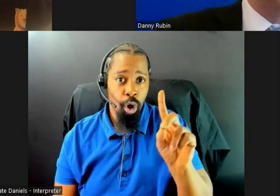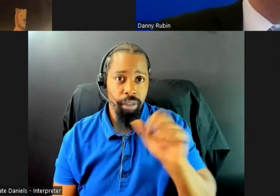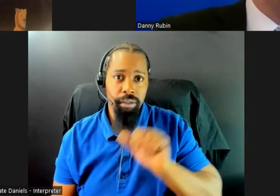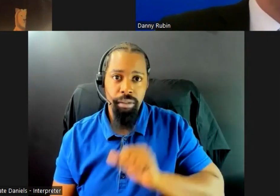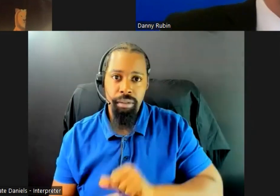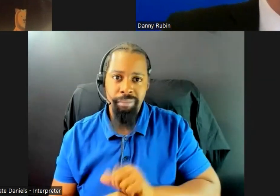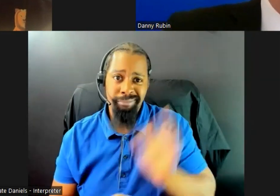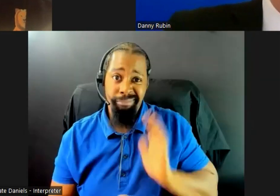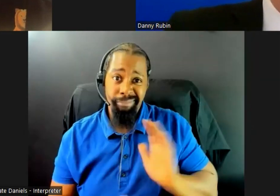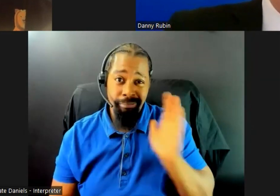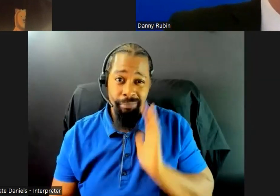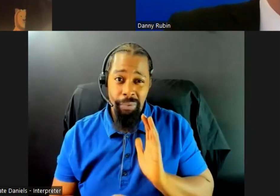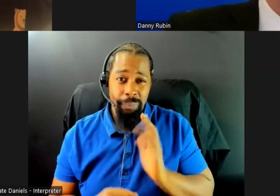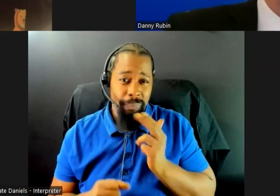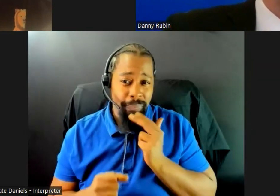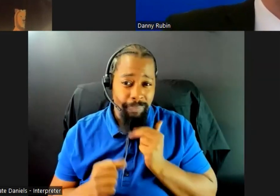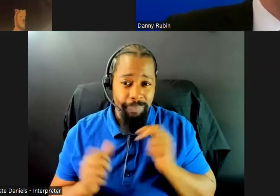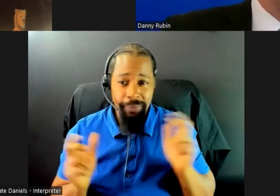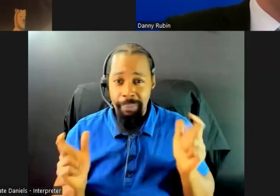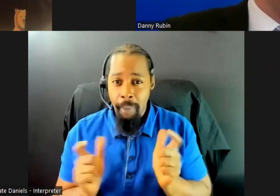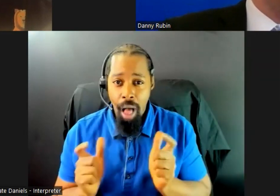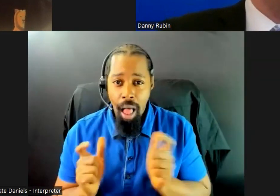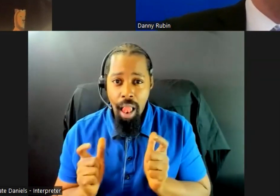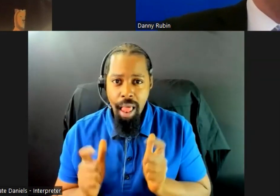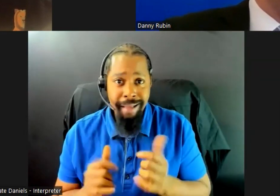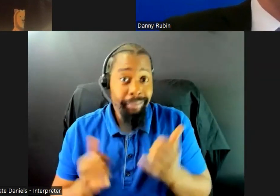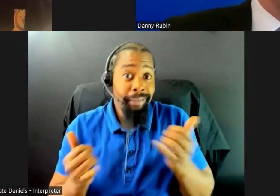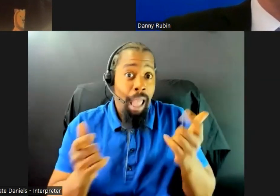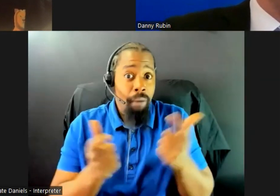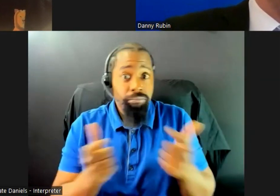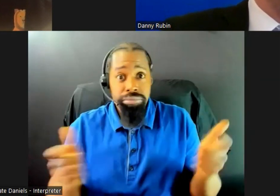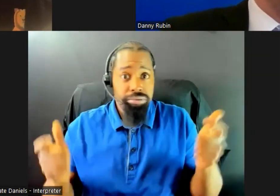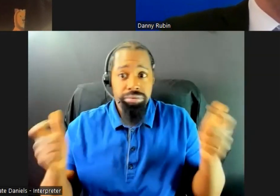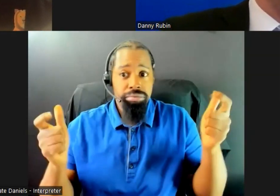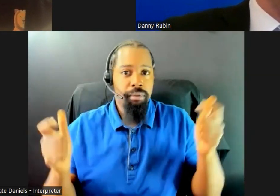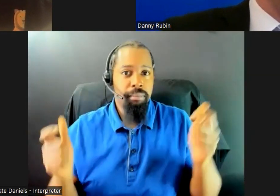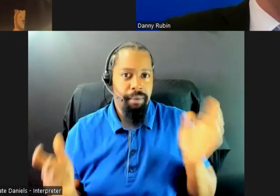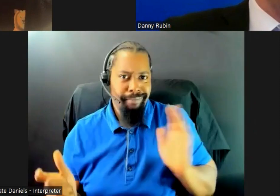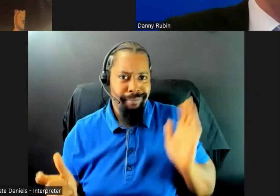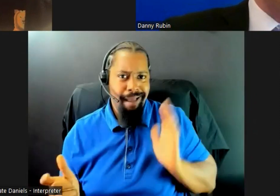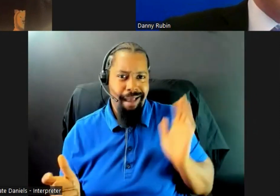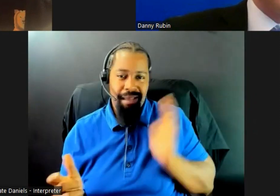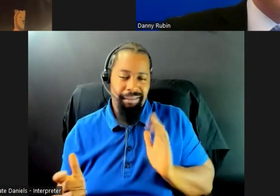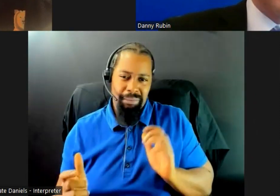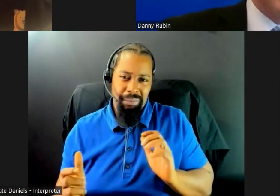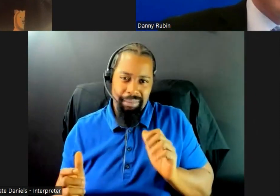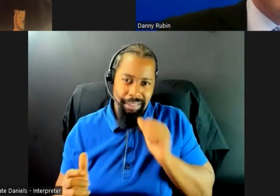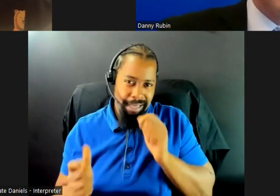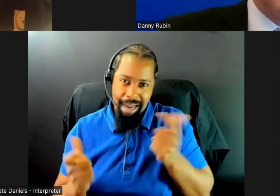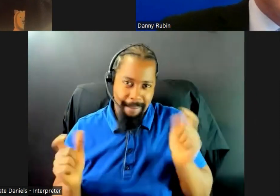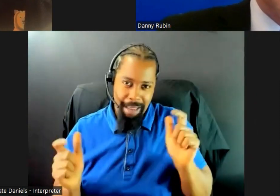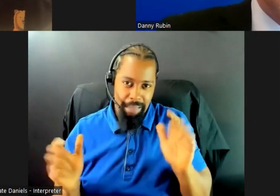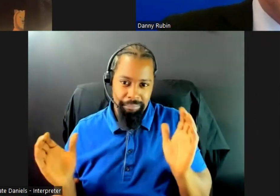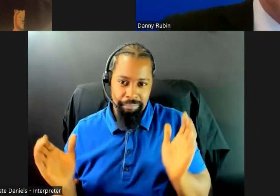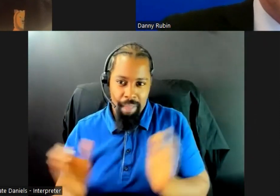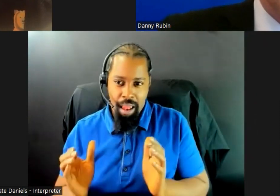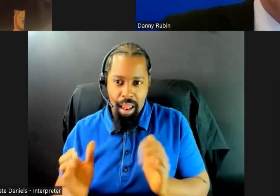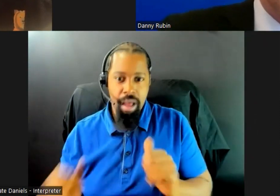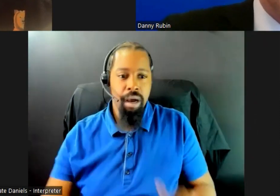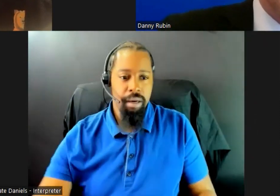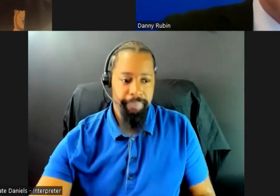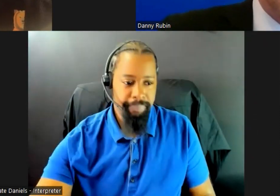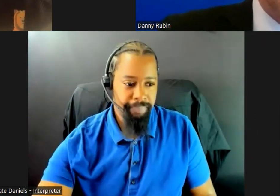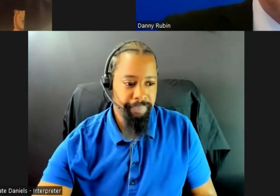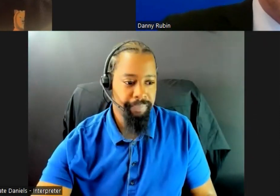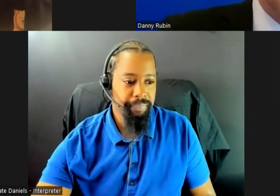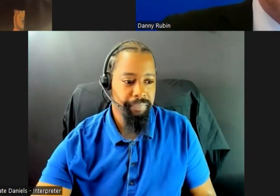but back in my childhood, it wasn't that big. Well, I was raised